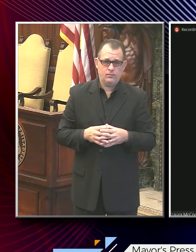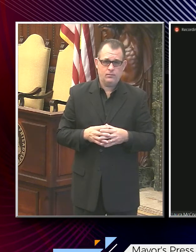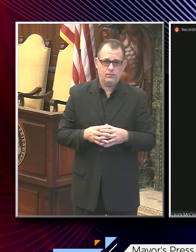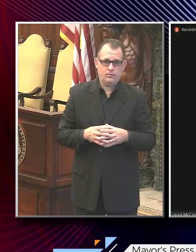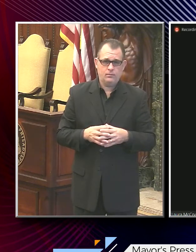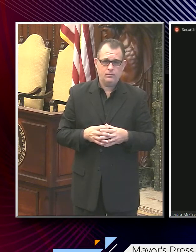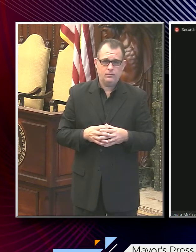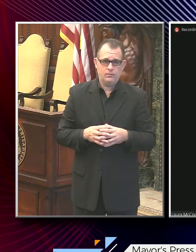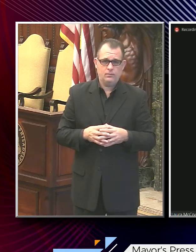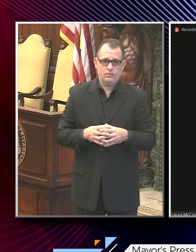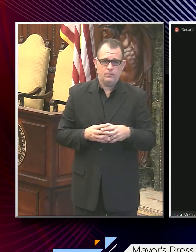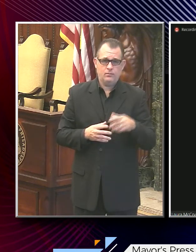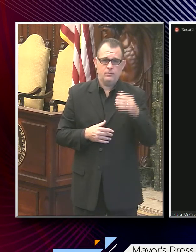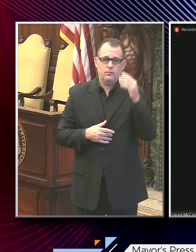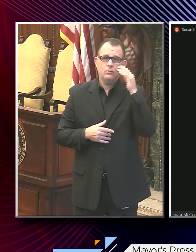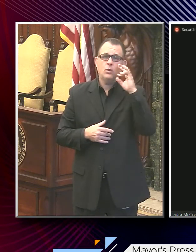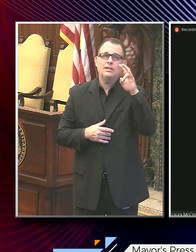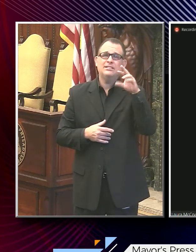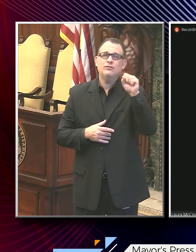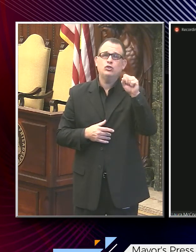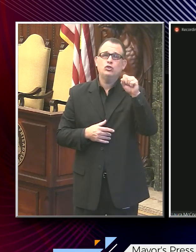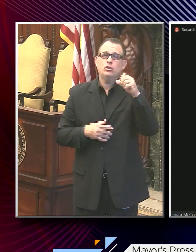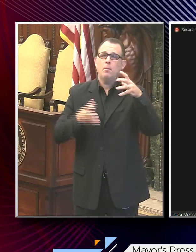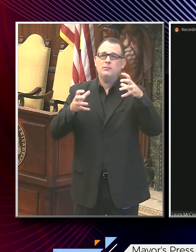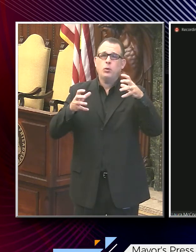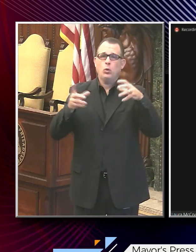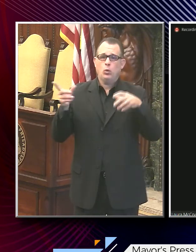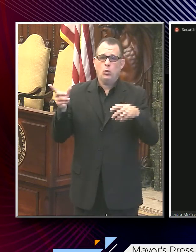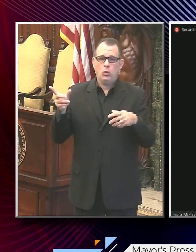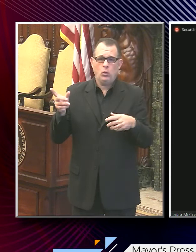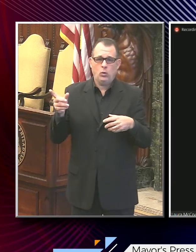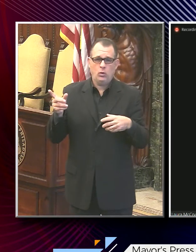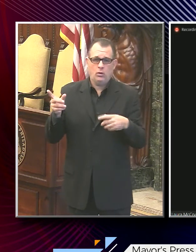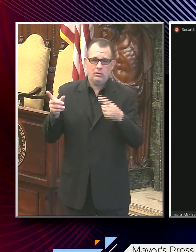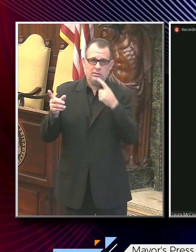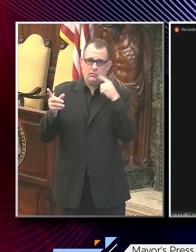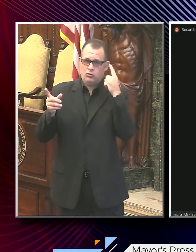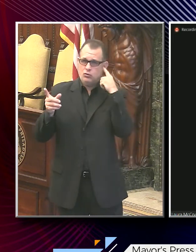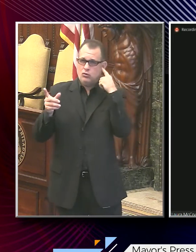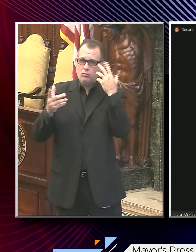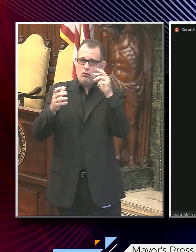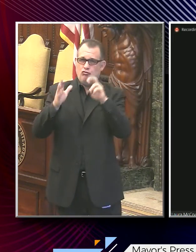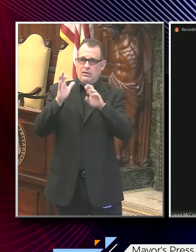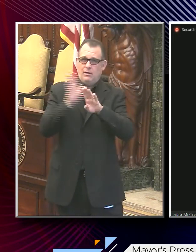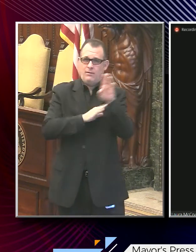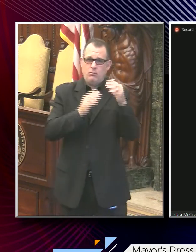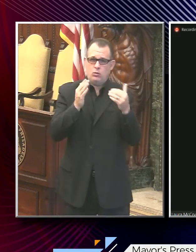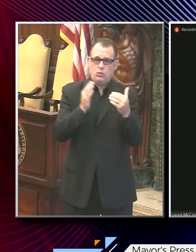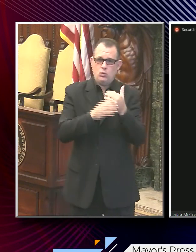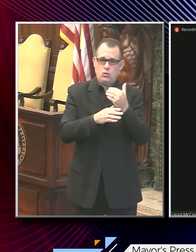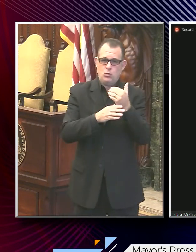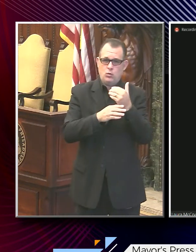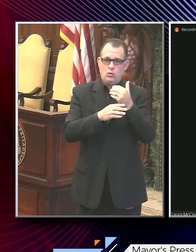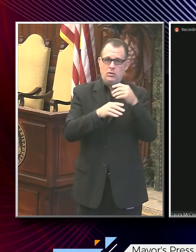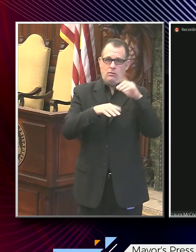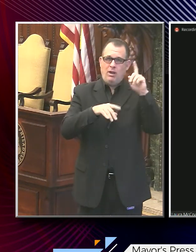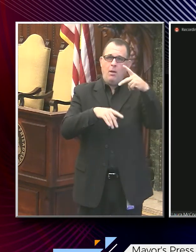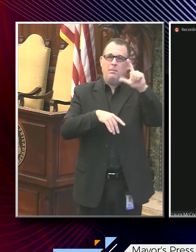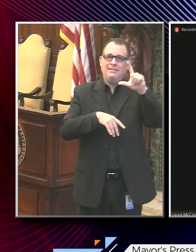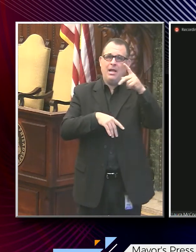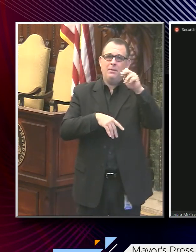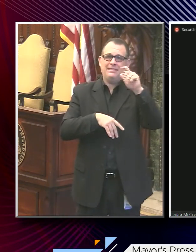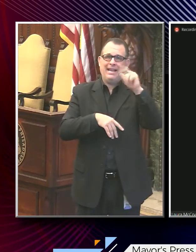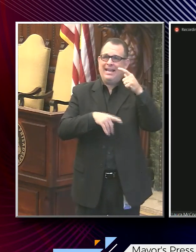Sixers are lobbying to be able to redevelop the Penn's Landing area with a new arena and